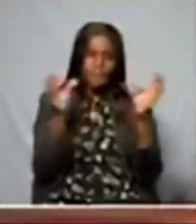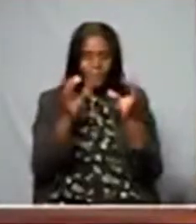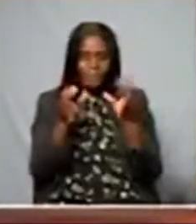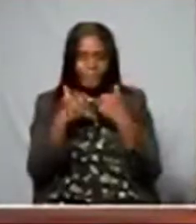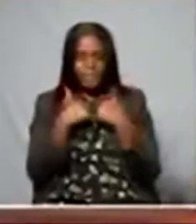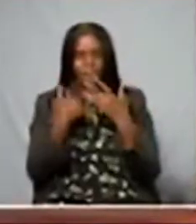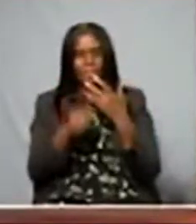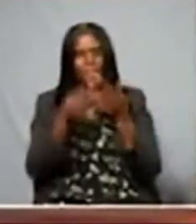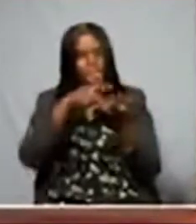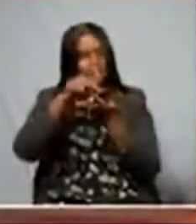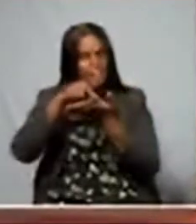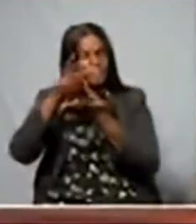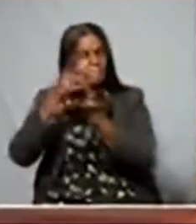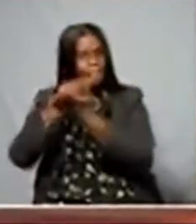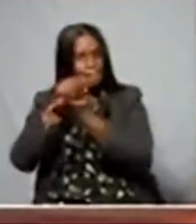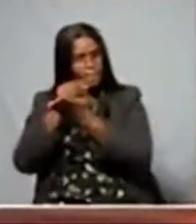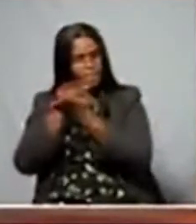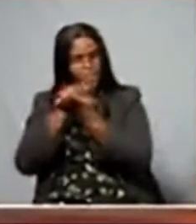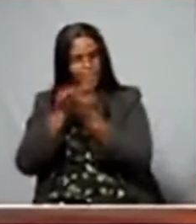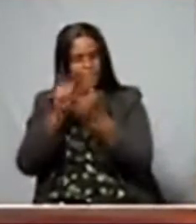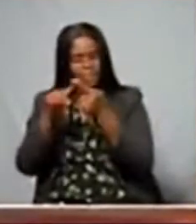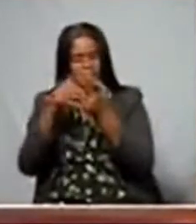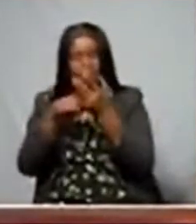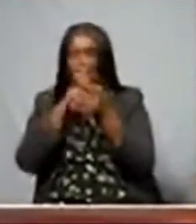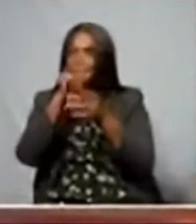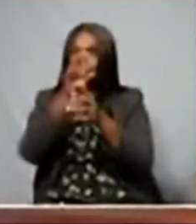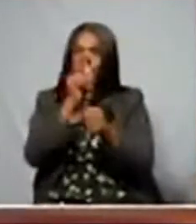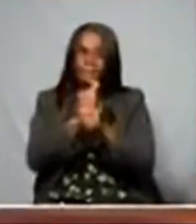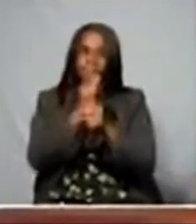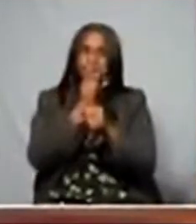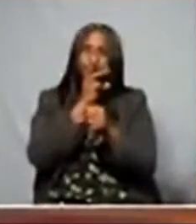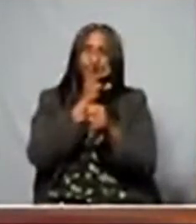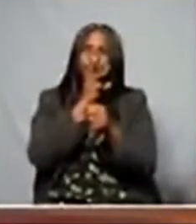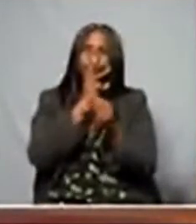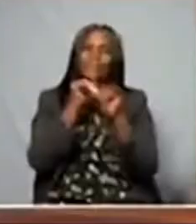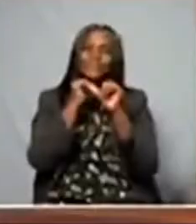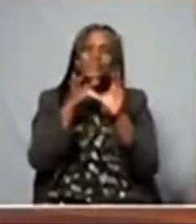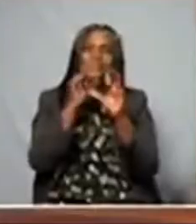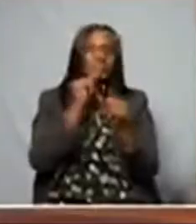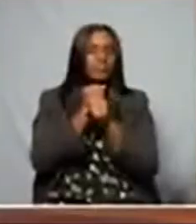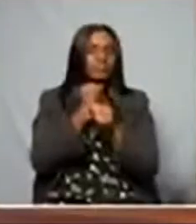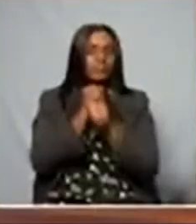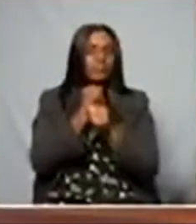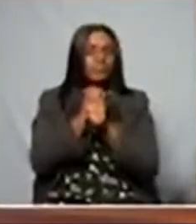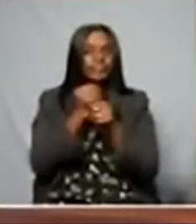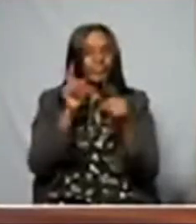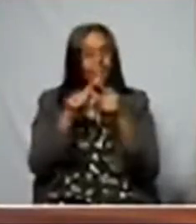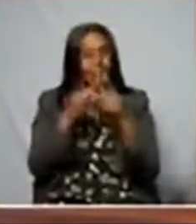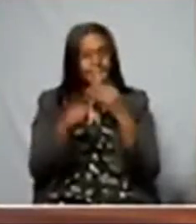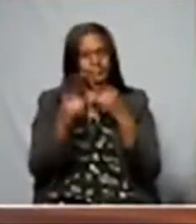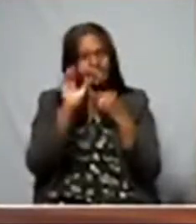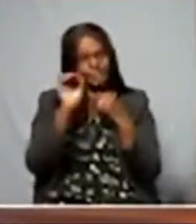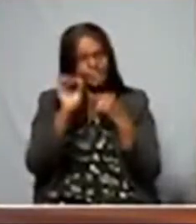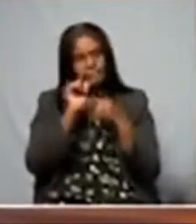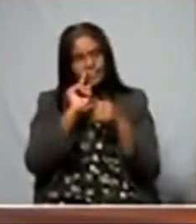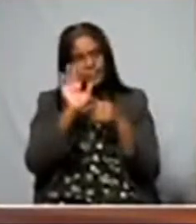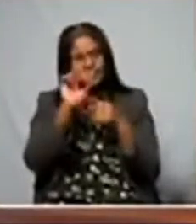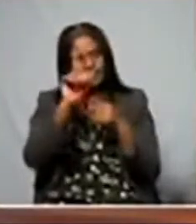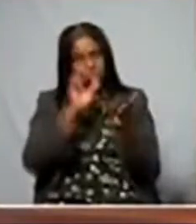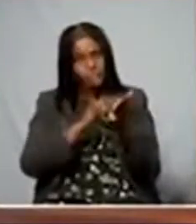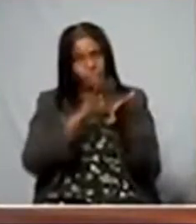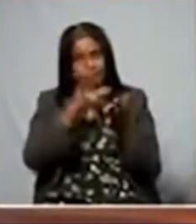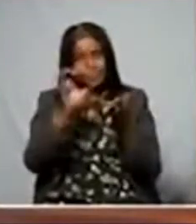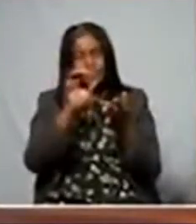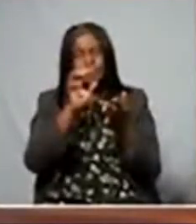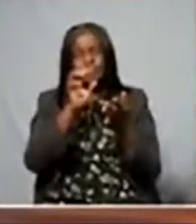have ended up paying money but not received the borehole and nothing is being done. But originally, that